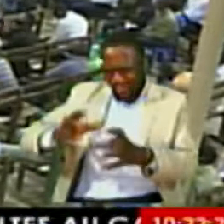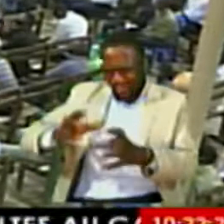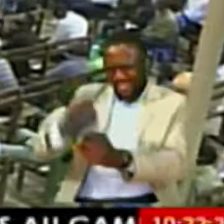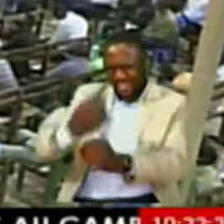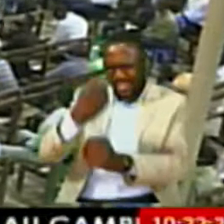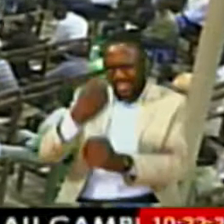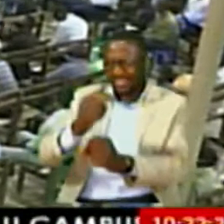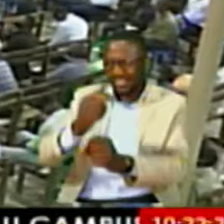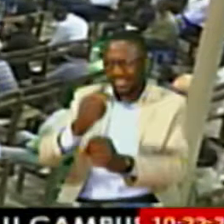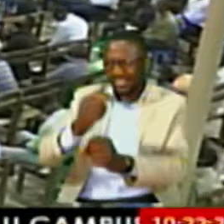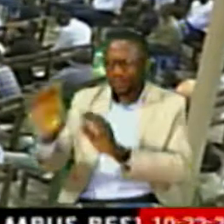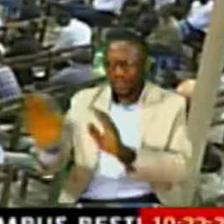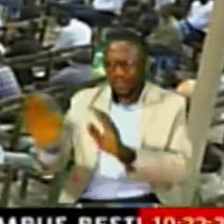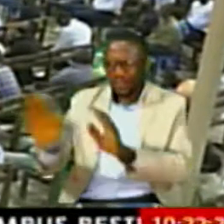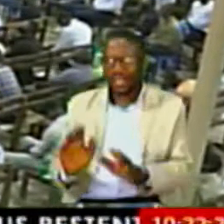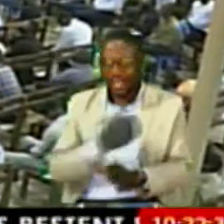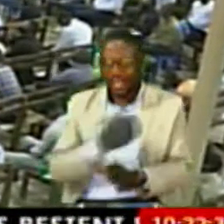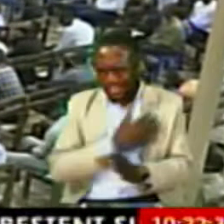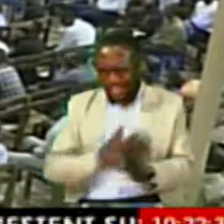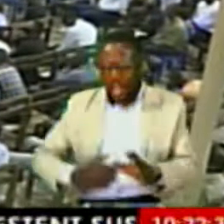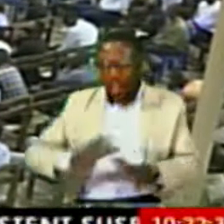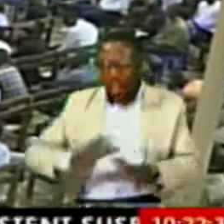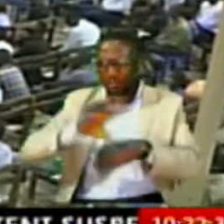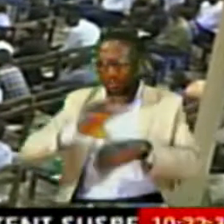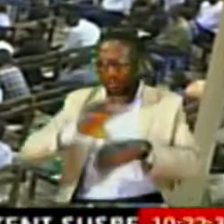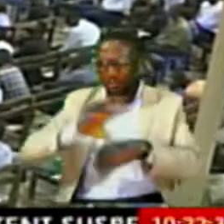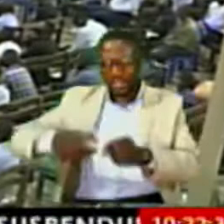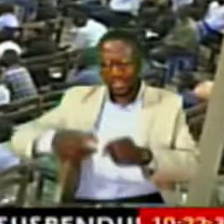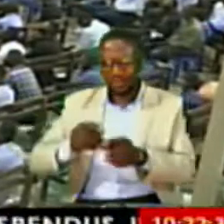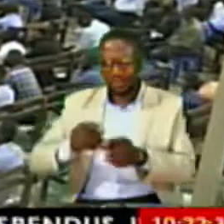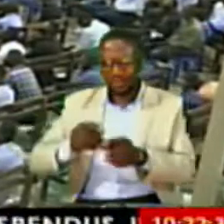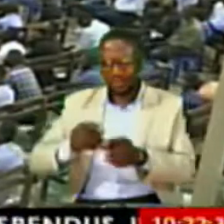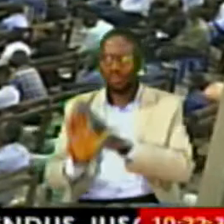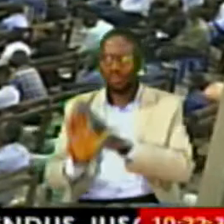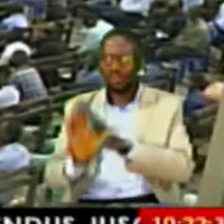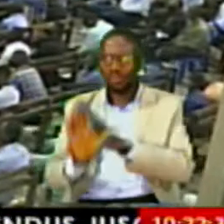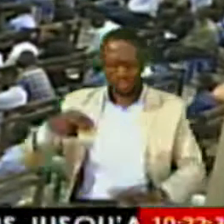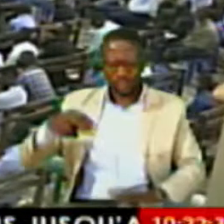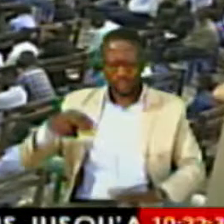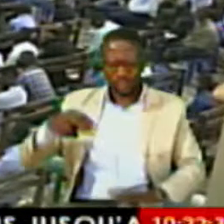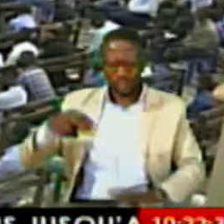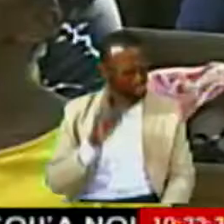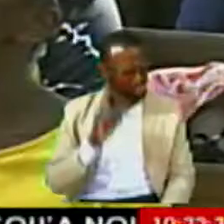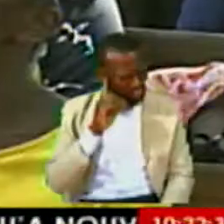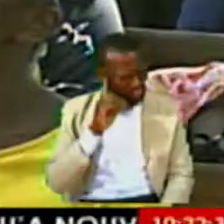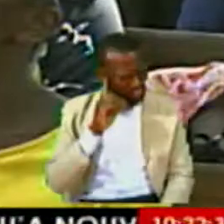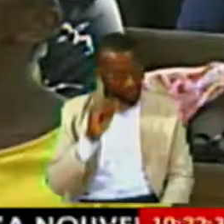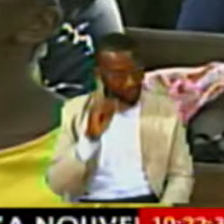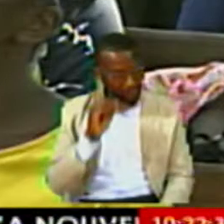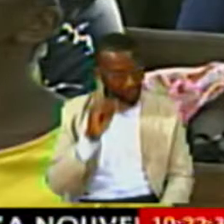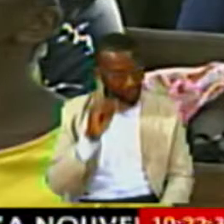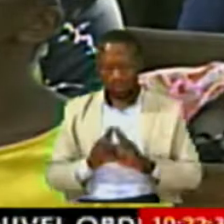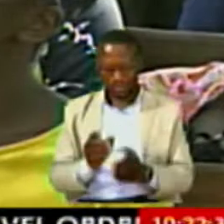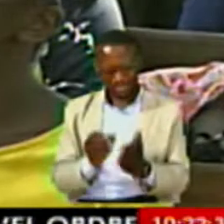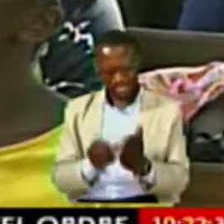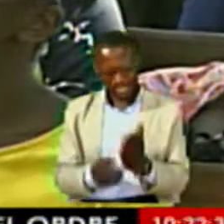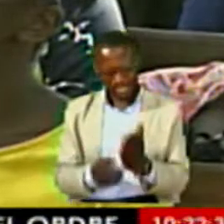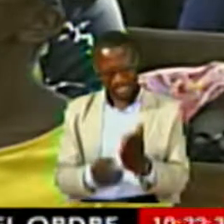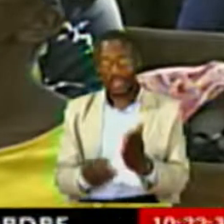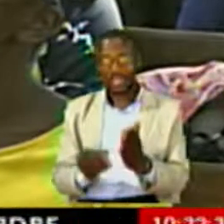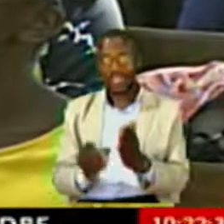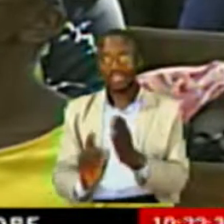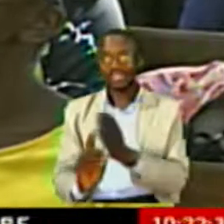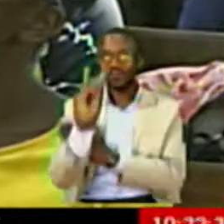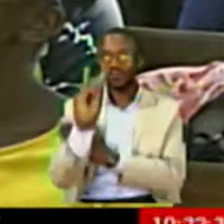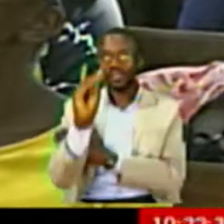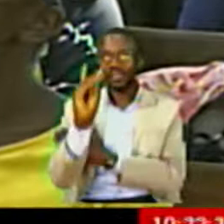la parole de Dieu que nous écoutons. And all the word of God we are listening to. En tant qu'une semence divine. As a divine seed. La parole de